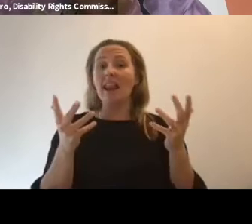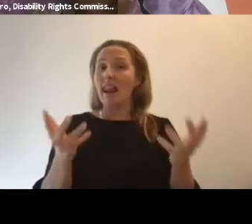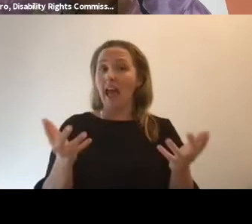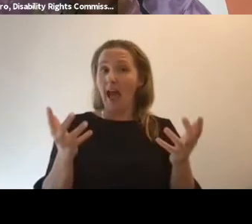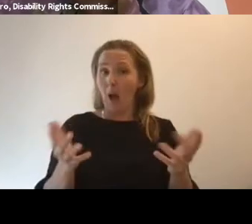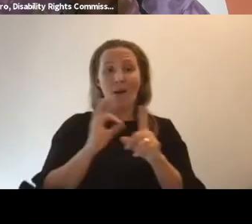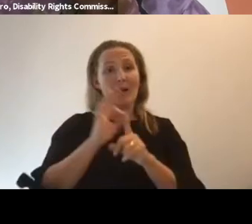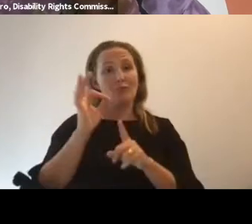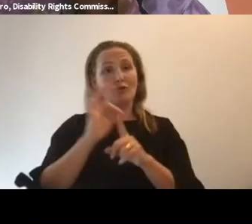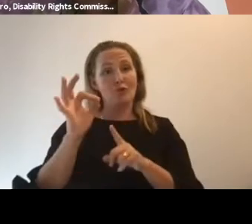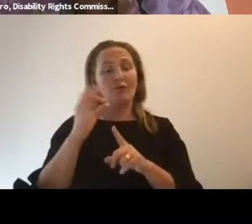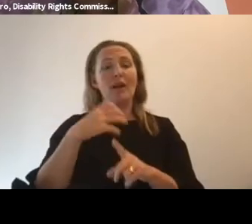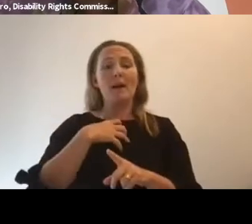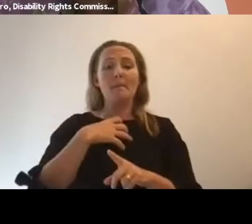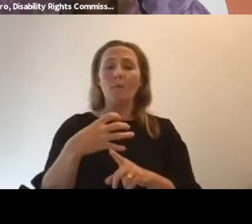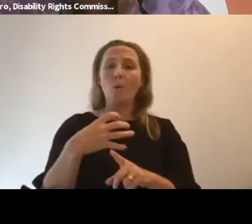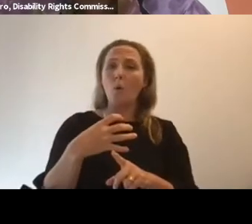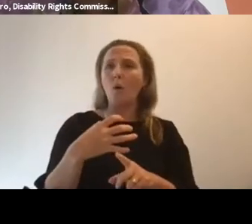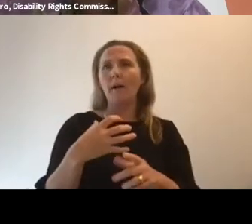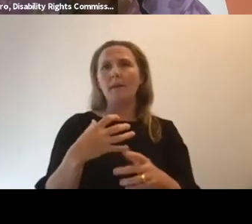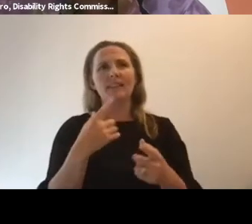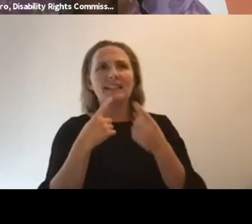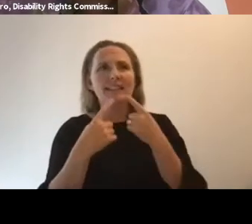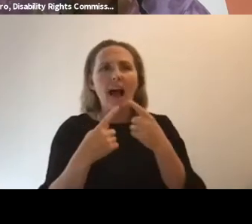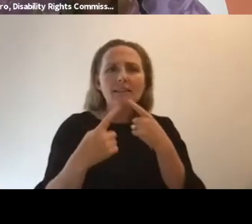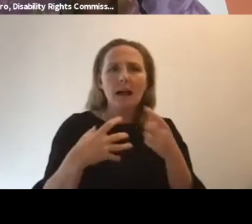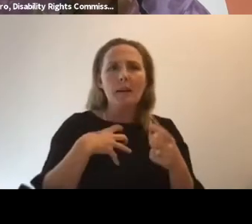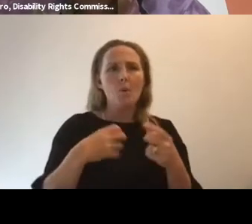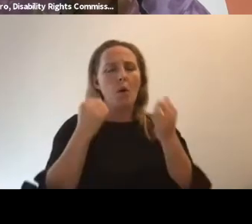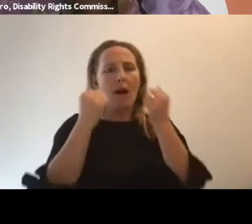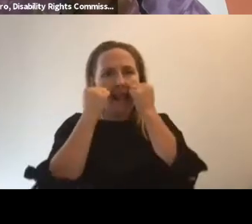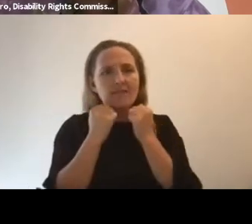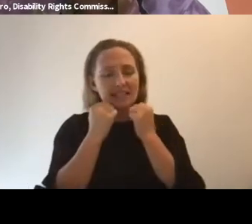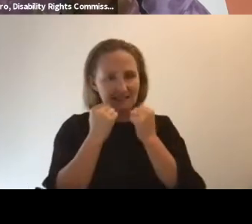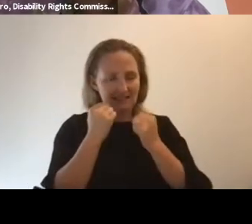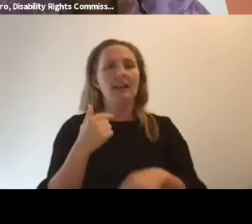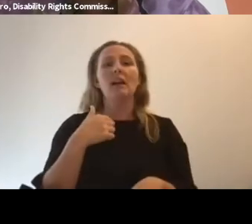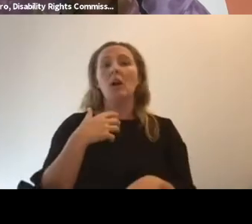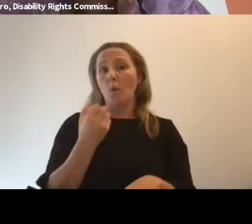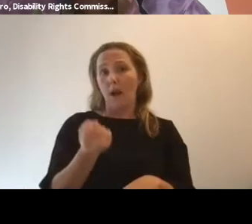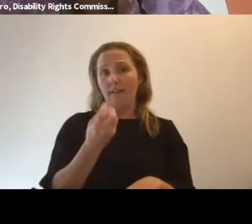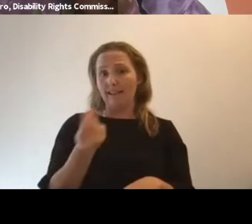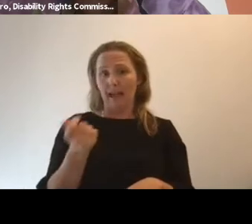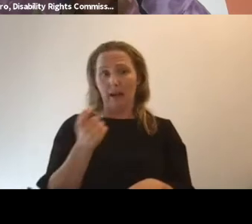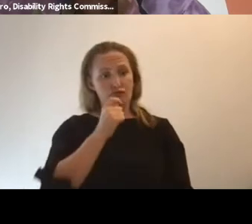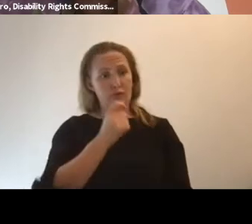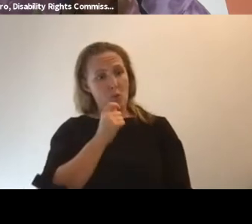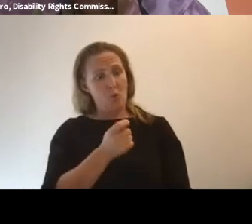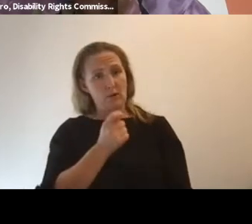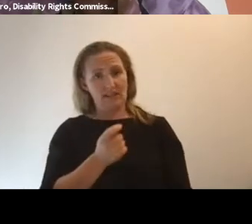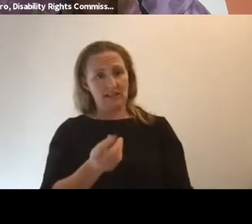better data and evidence. And so there have been some reports which have come out, which have really shone the light